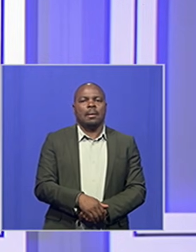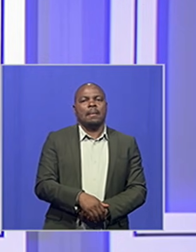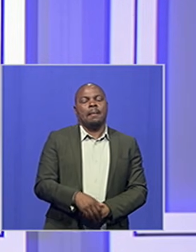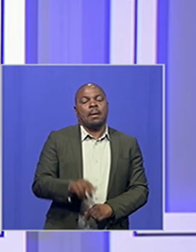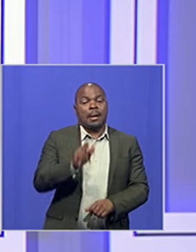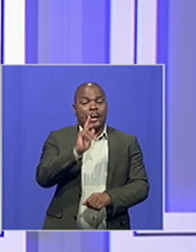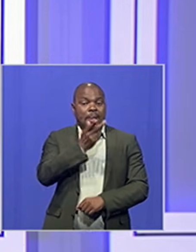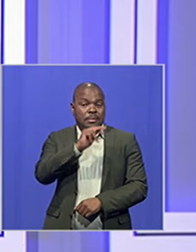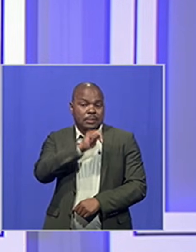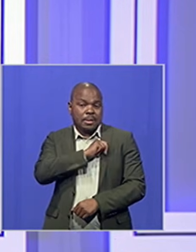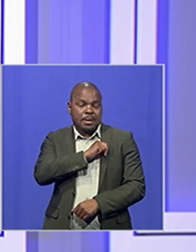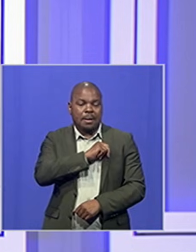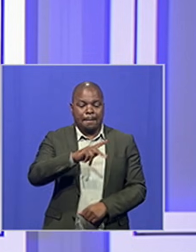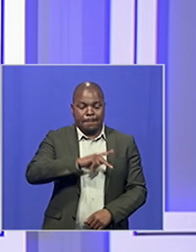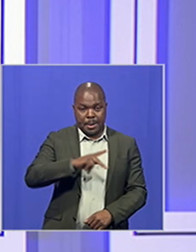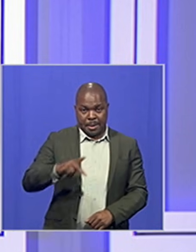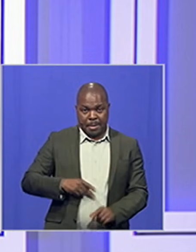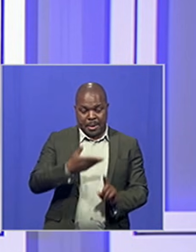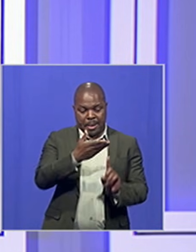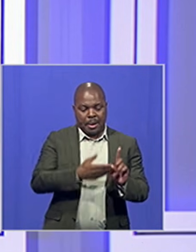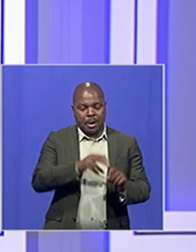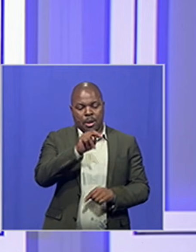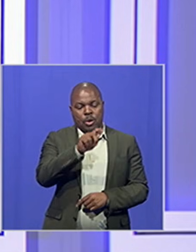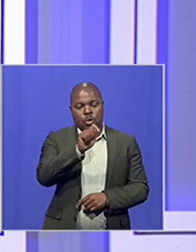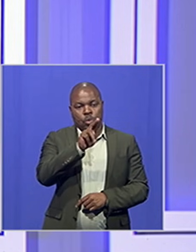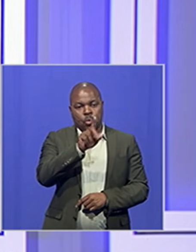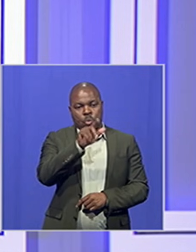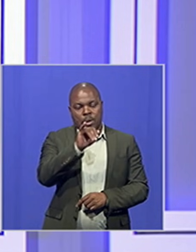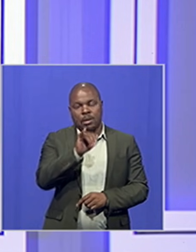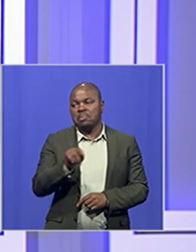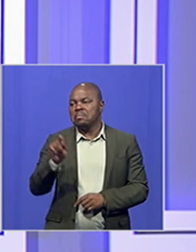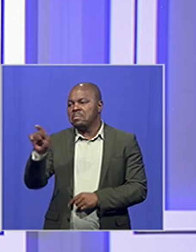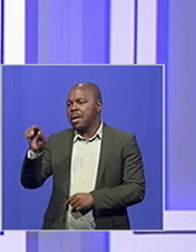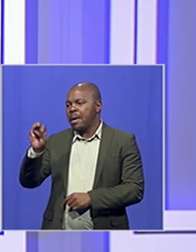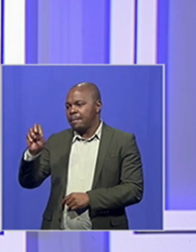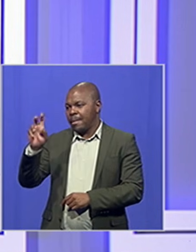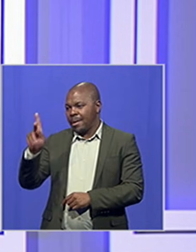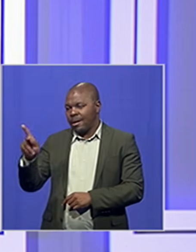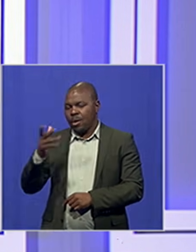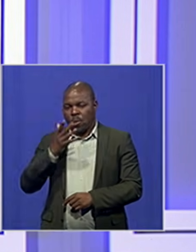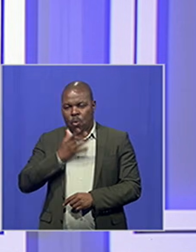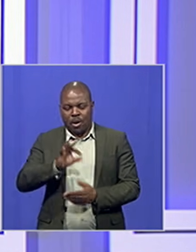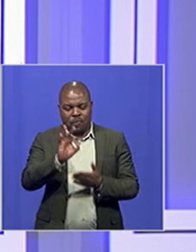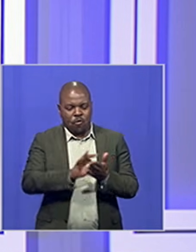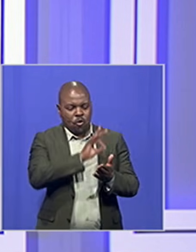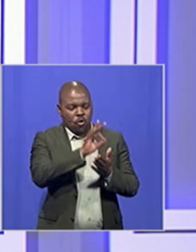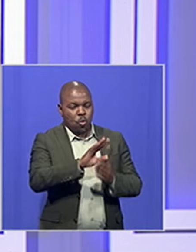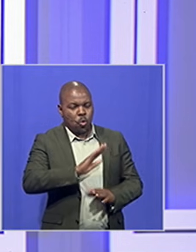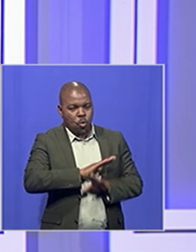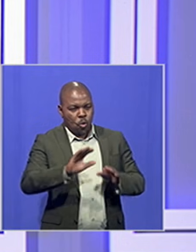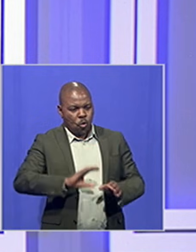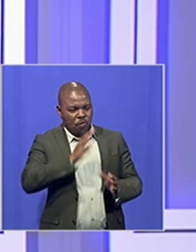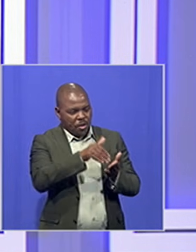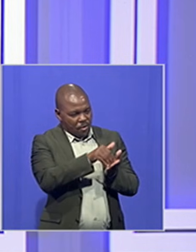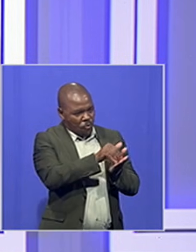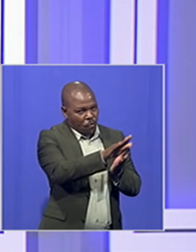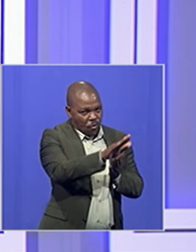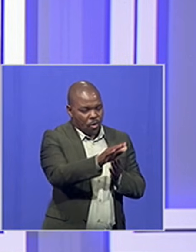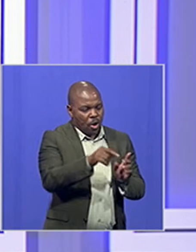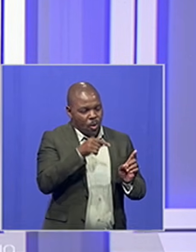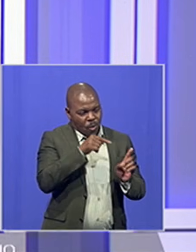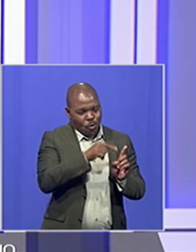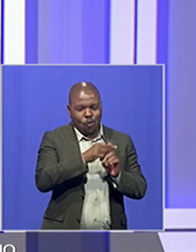Tonakgolo ya KwaZulu-Natal Tamintulu falotse voto ya go tlhoka boikanyego e mo go yona e tlhagisitsweng ke lekokokganetso la semmuso kwa